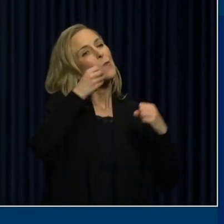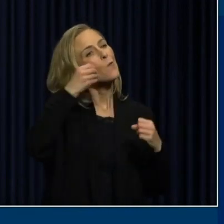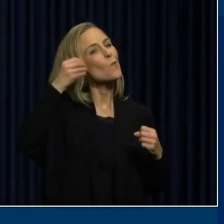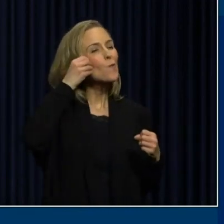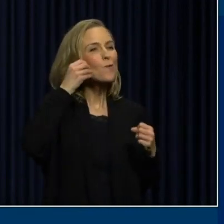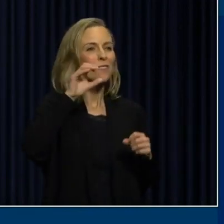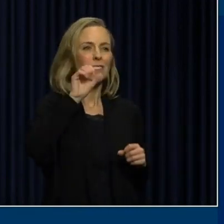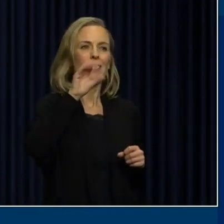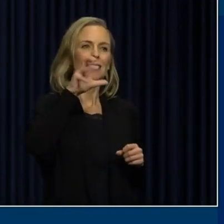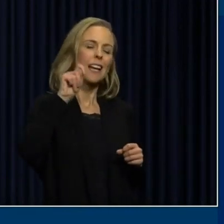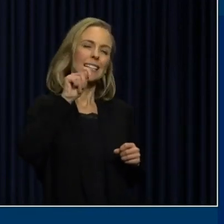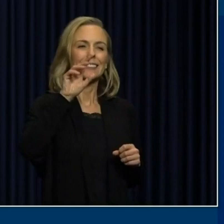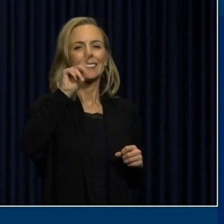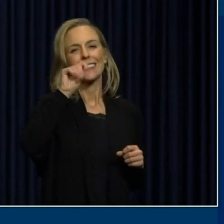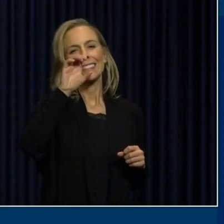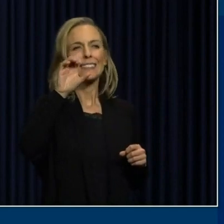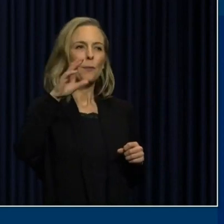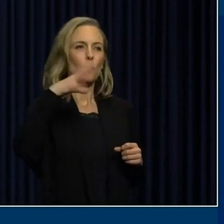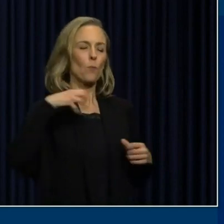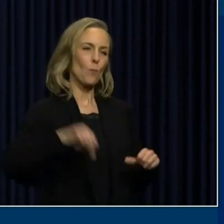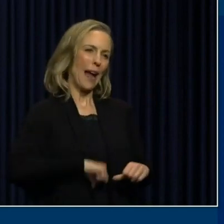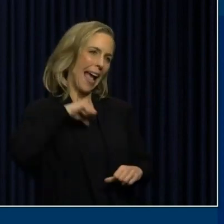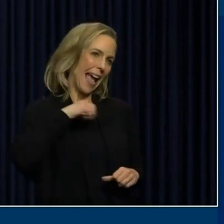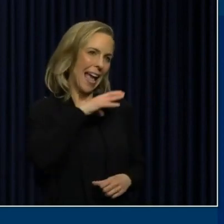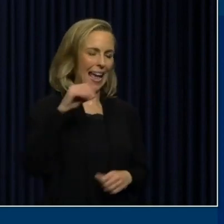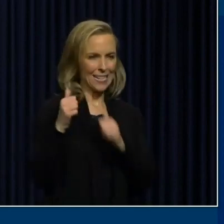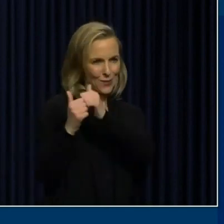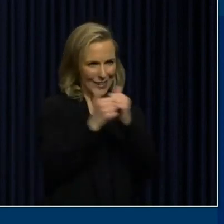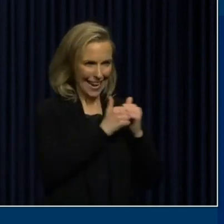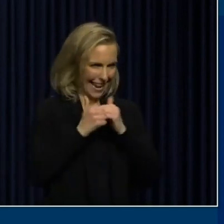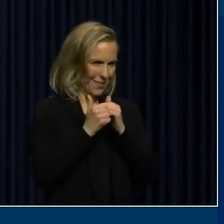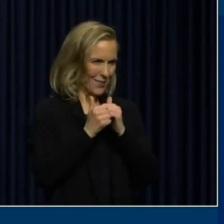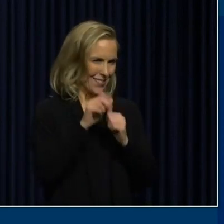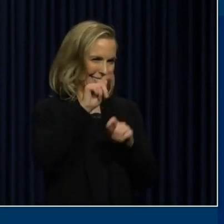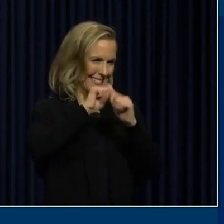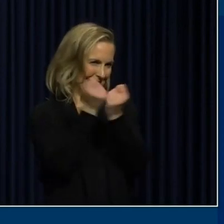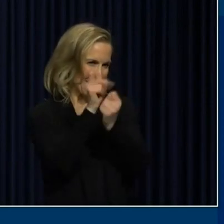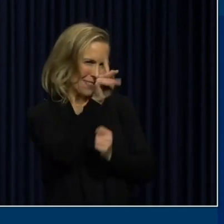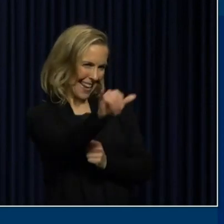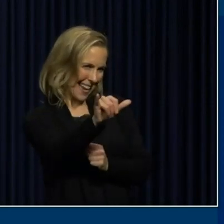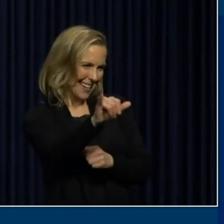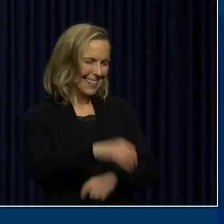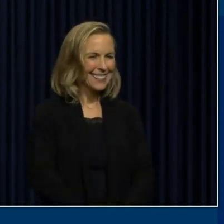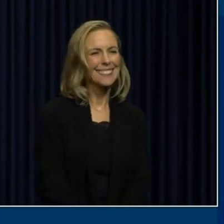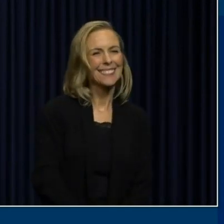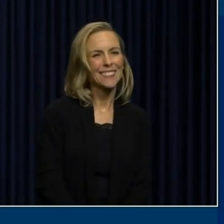SCOTC proud, KCTCS proud, and together, Team Kentucky.